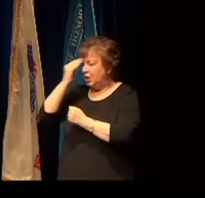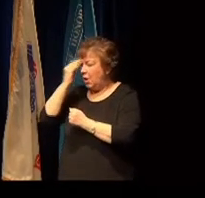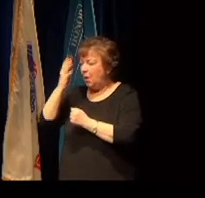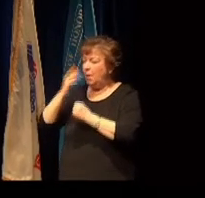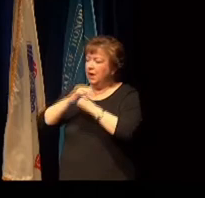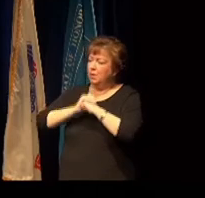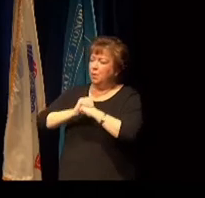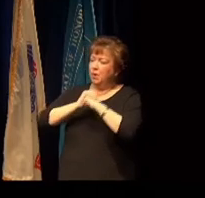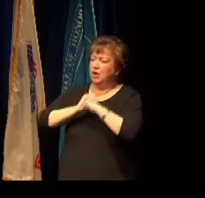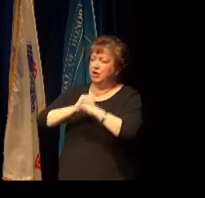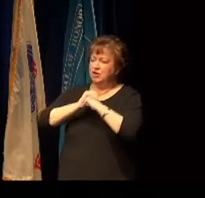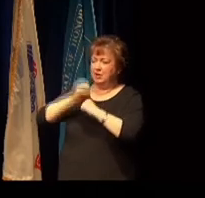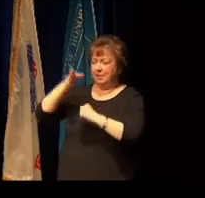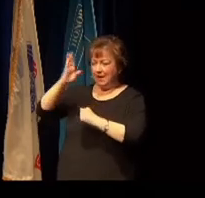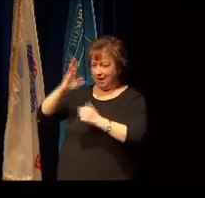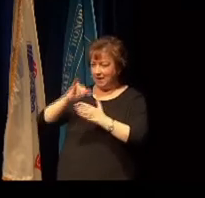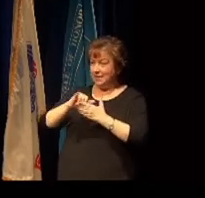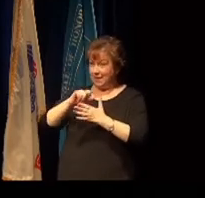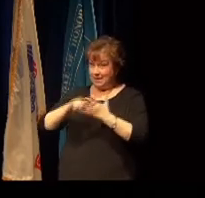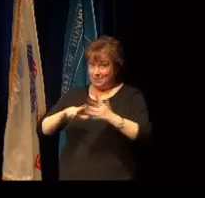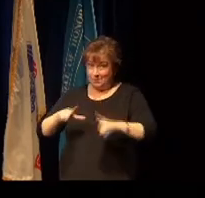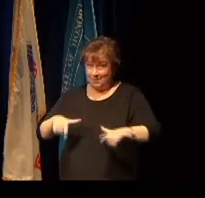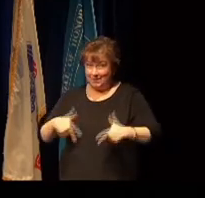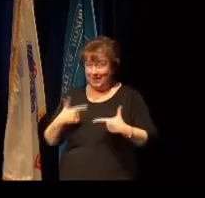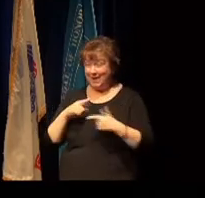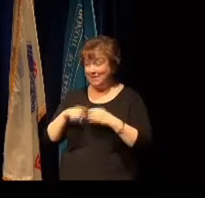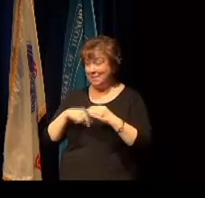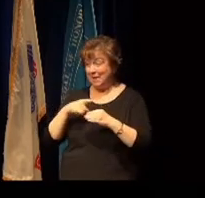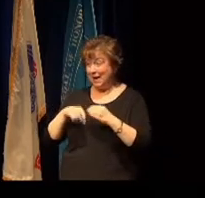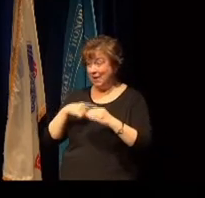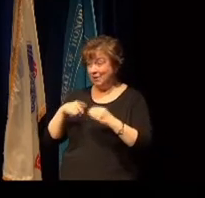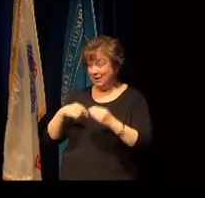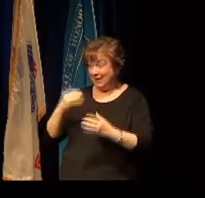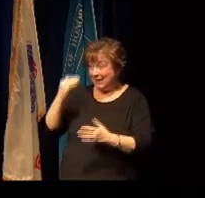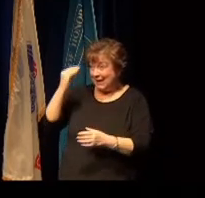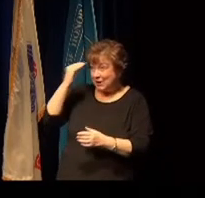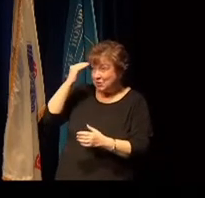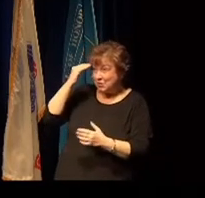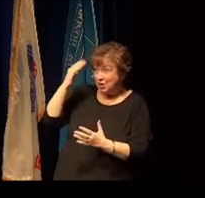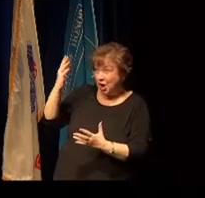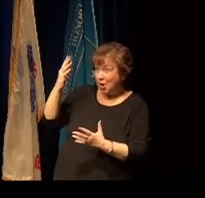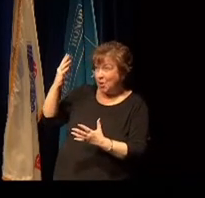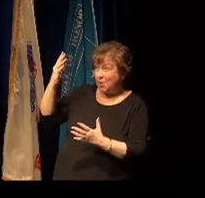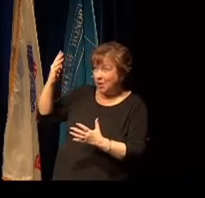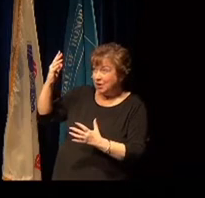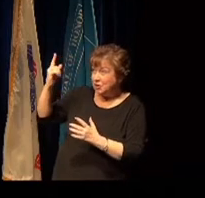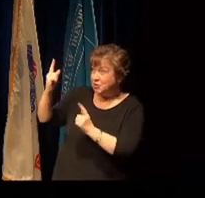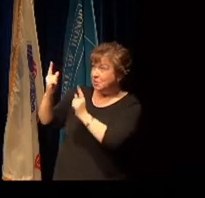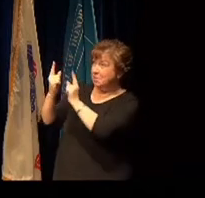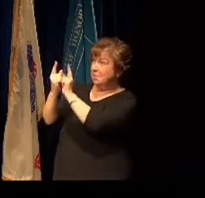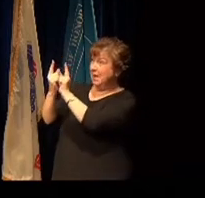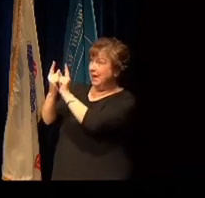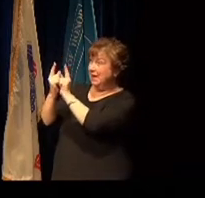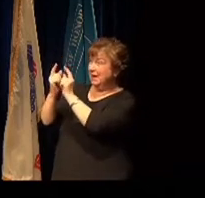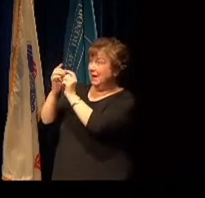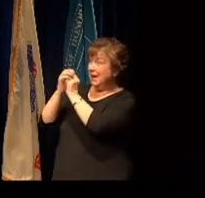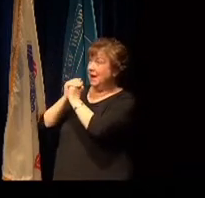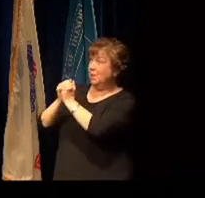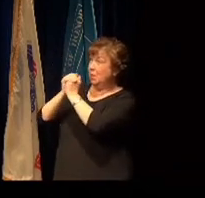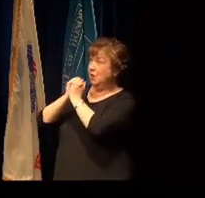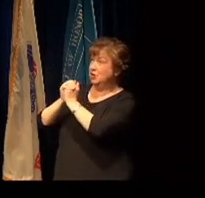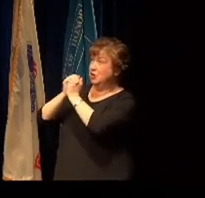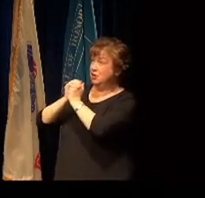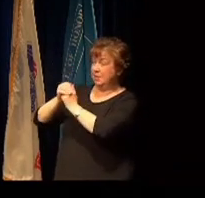God. That's what life is all about. To get to know, to meet, and to worship